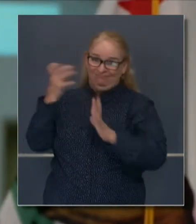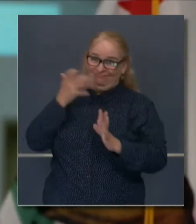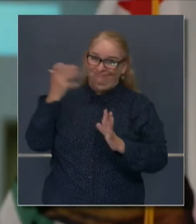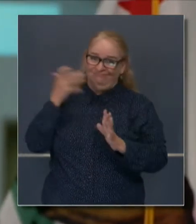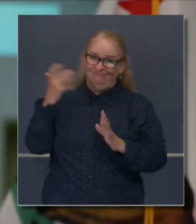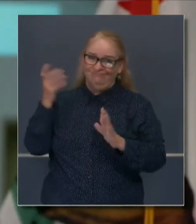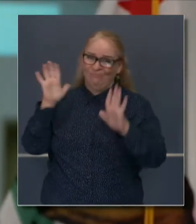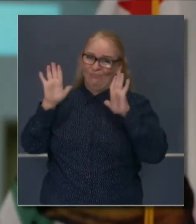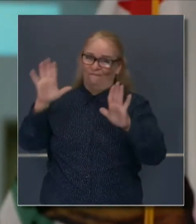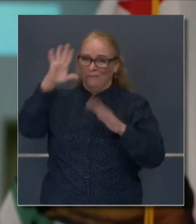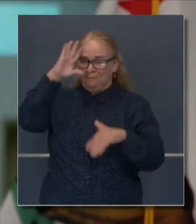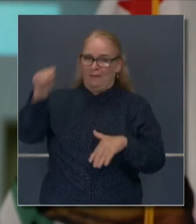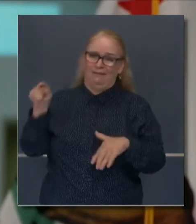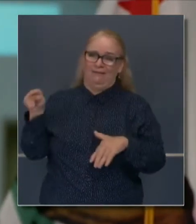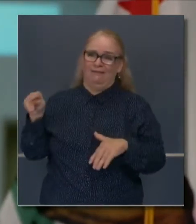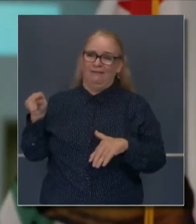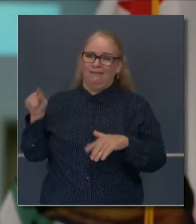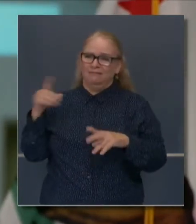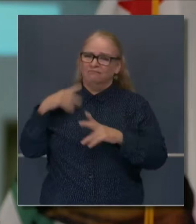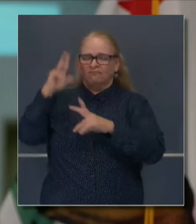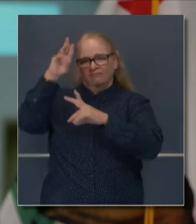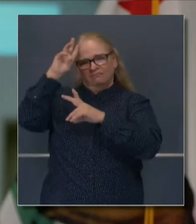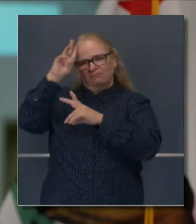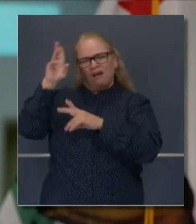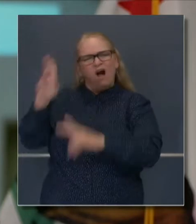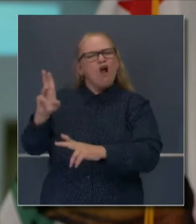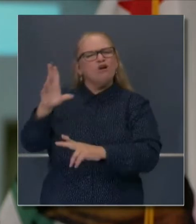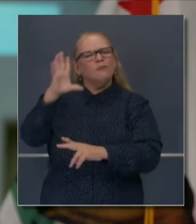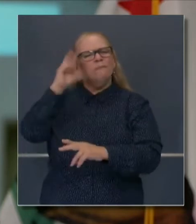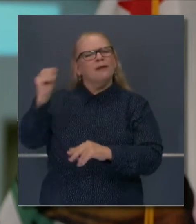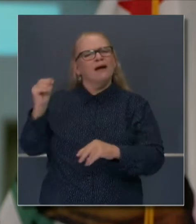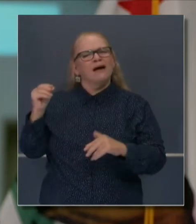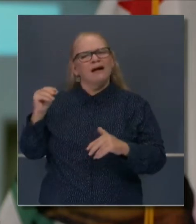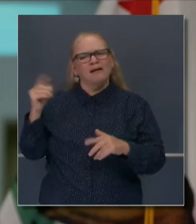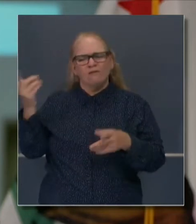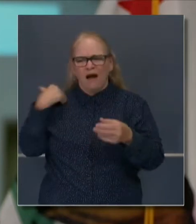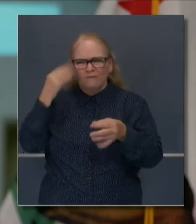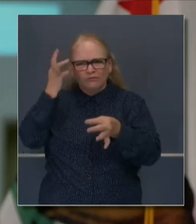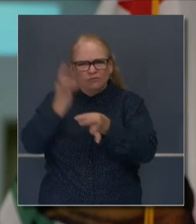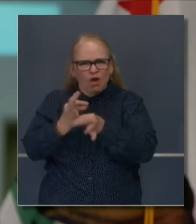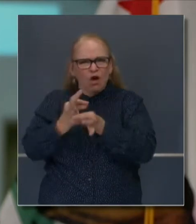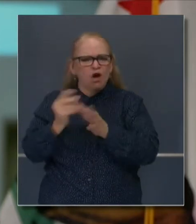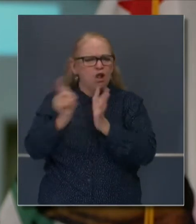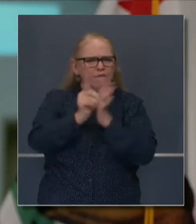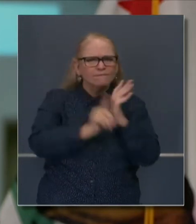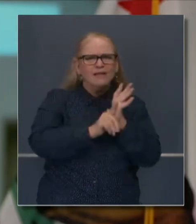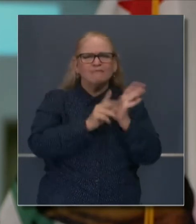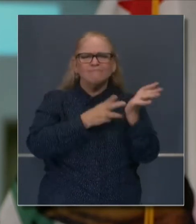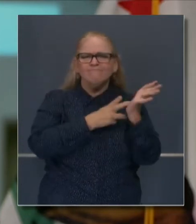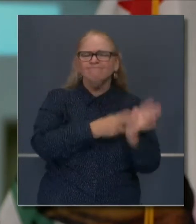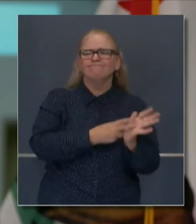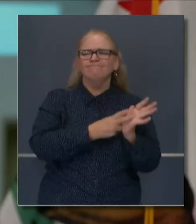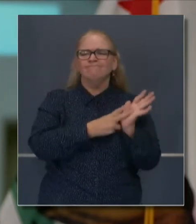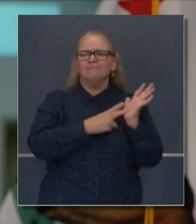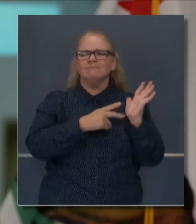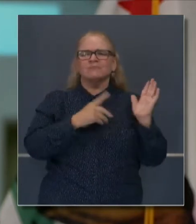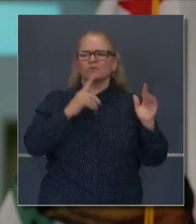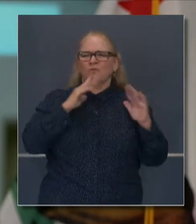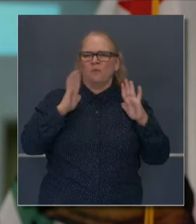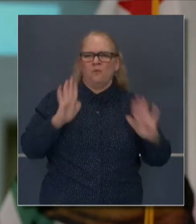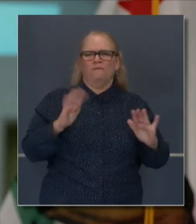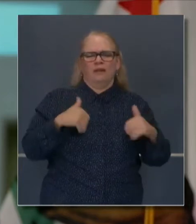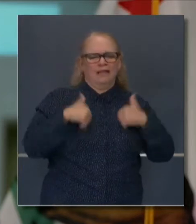decency, character, faith and devotion to the law, but an extraordinary lived experience that he'll bring to bear on this